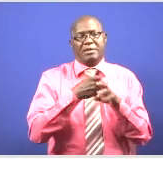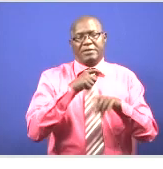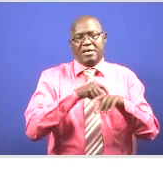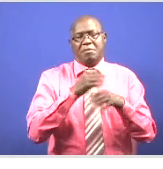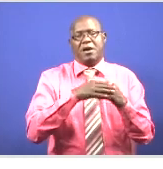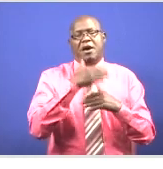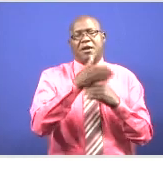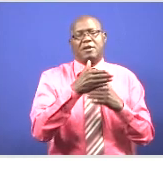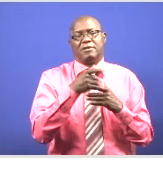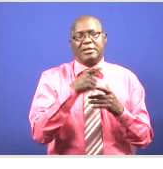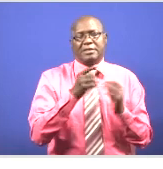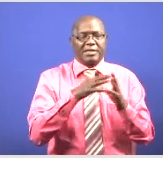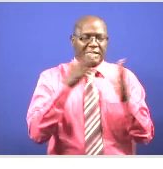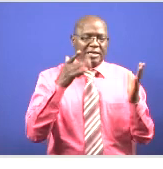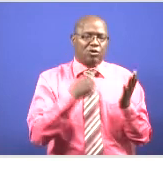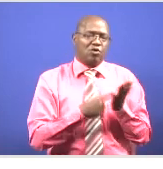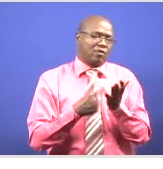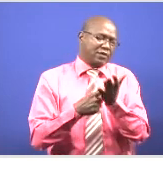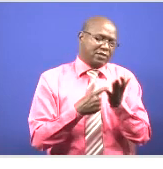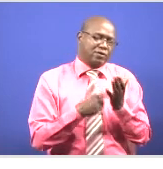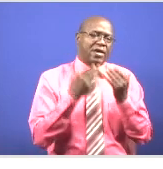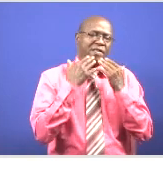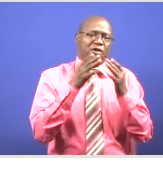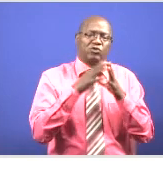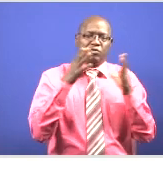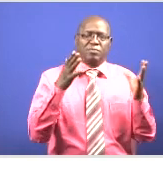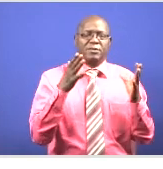that has been a great conversation. Thank you so much for keeping